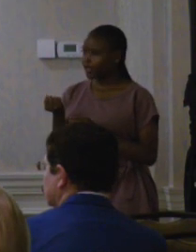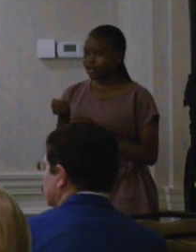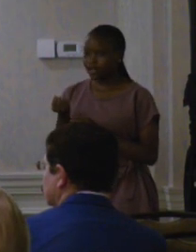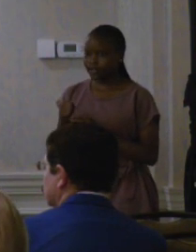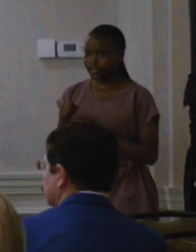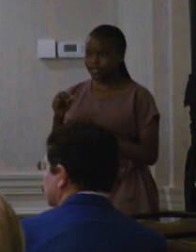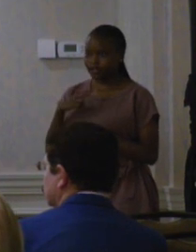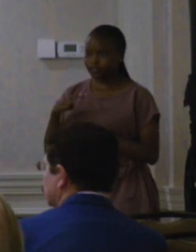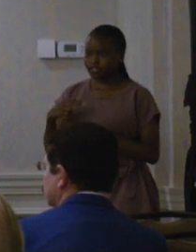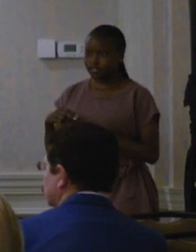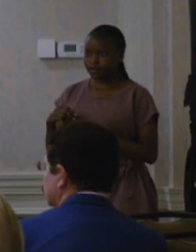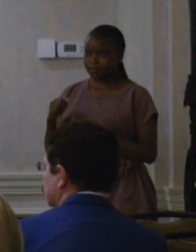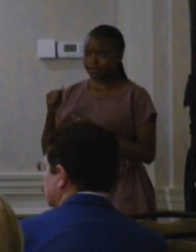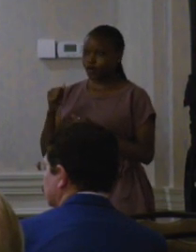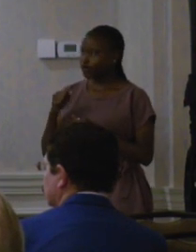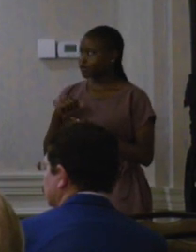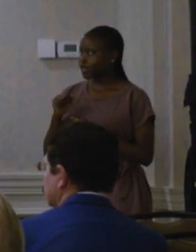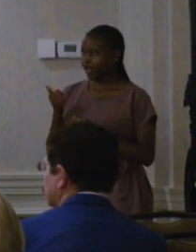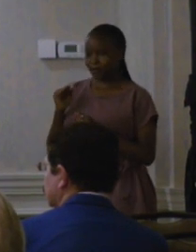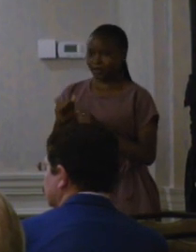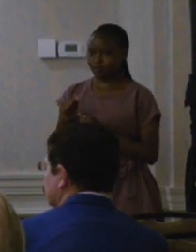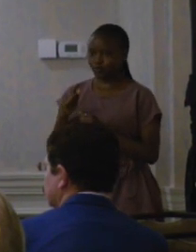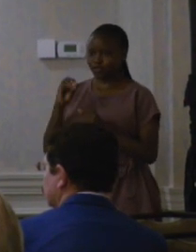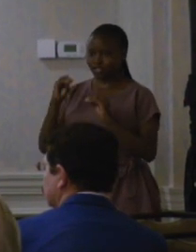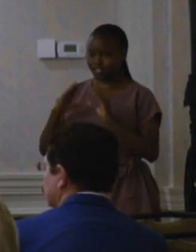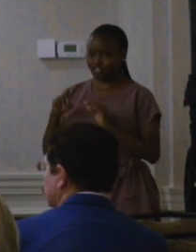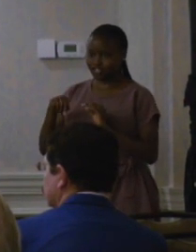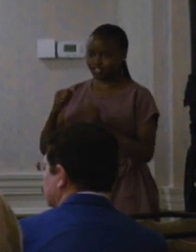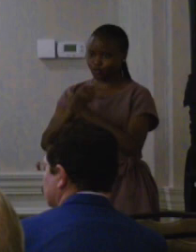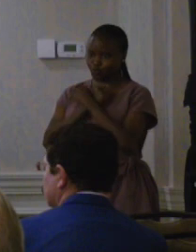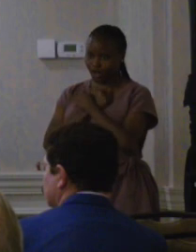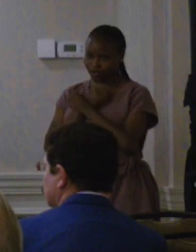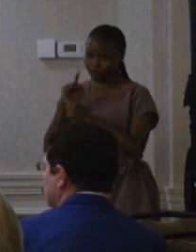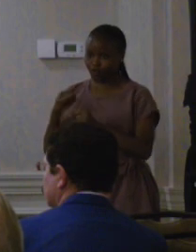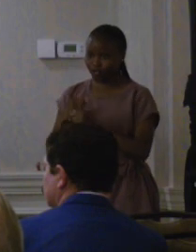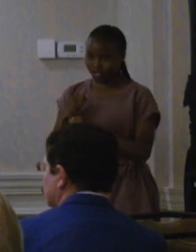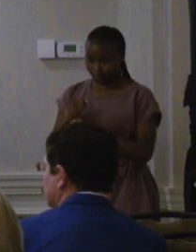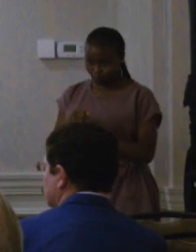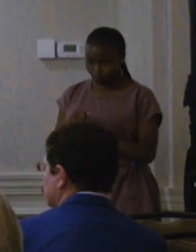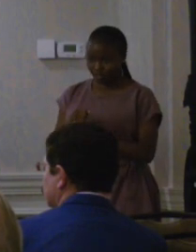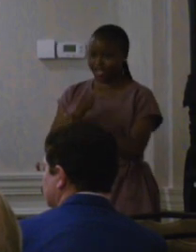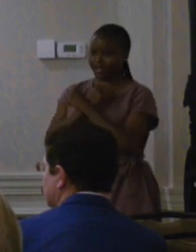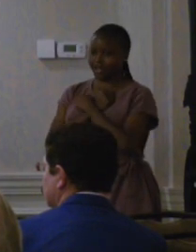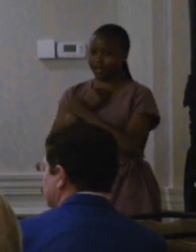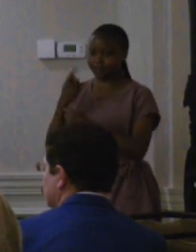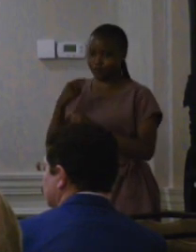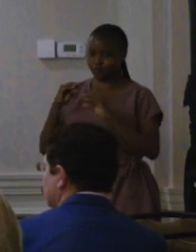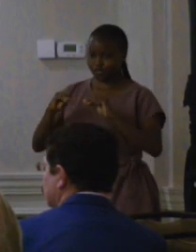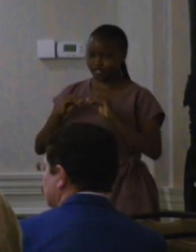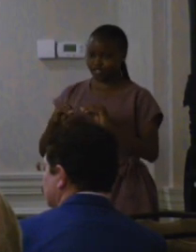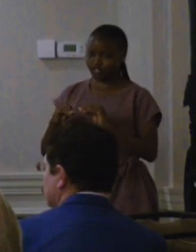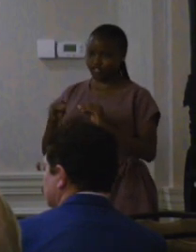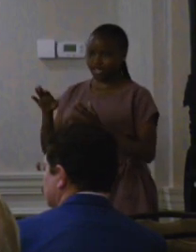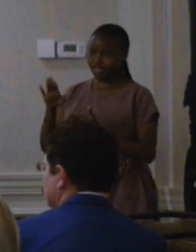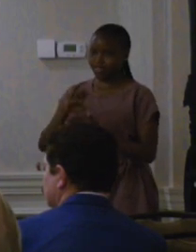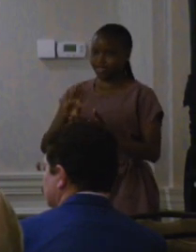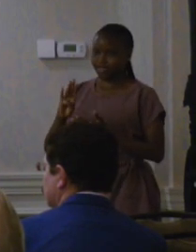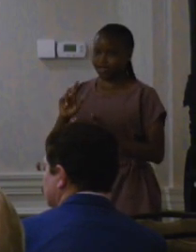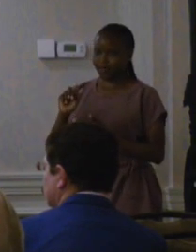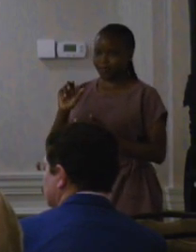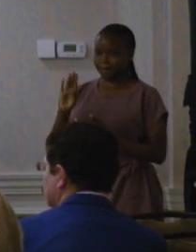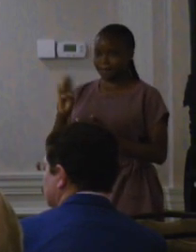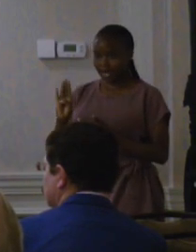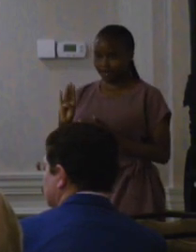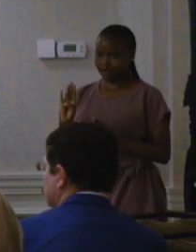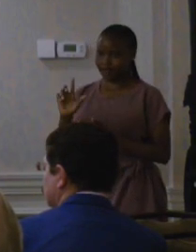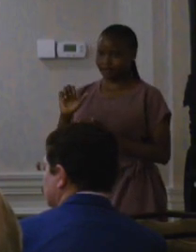that teachers need to love what they teach and they need to love who they teach. And the Blend-On tool has this major component